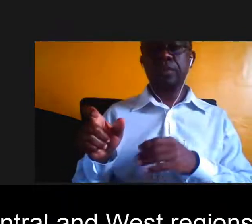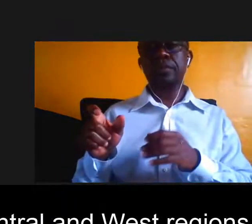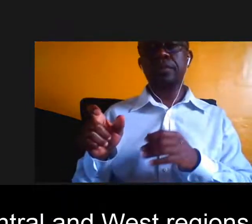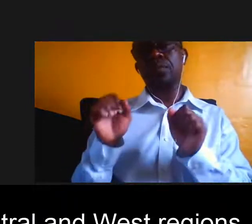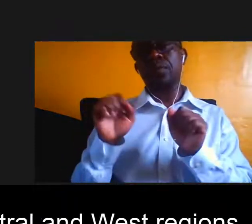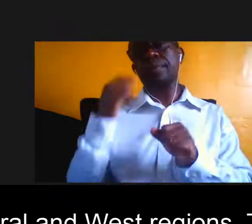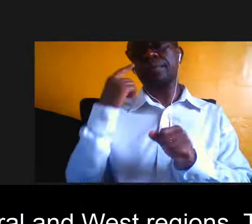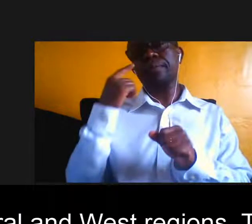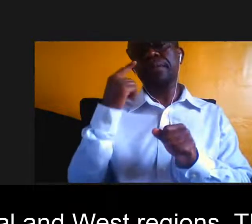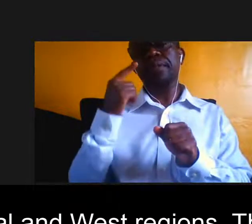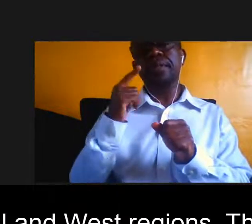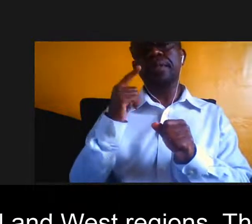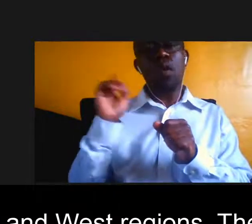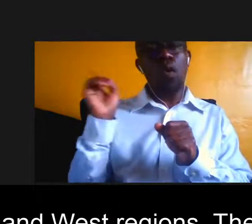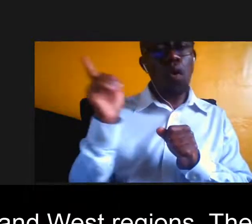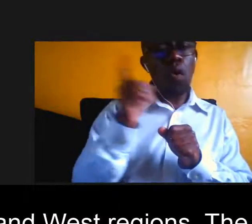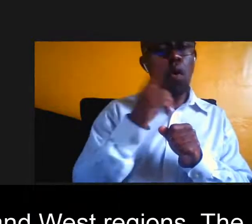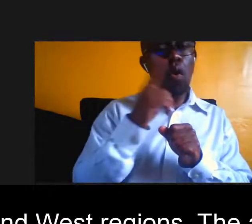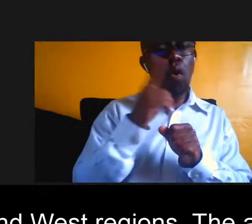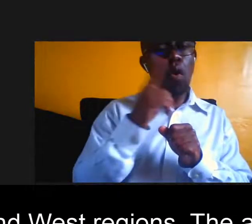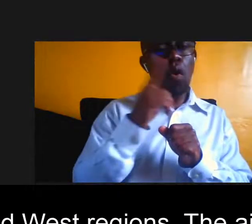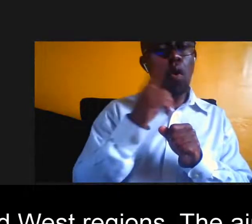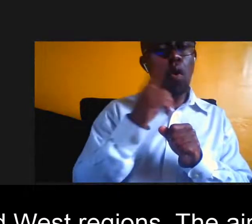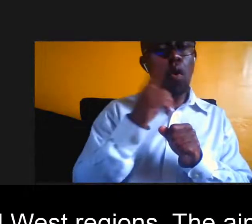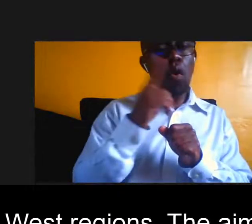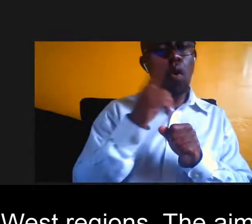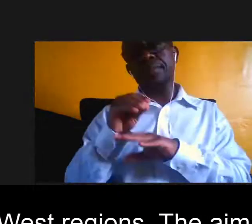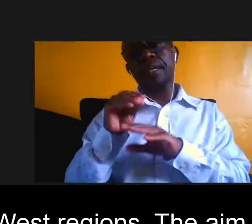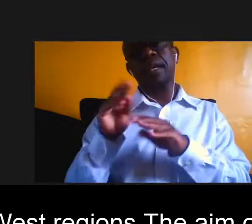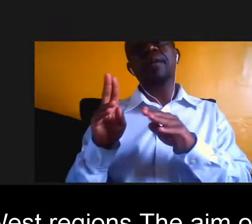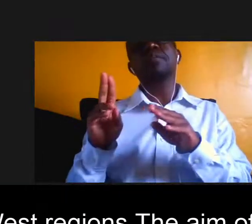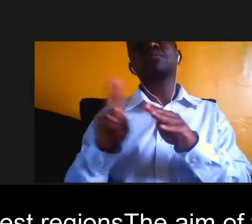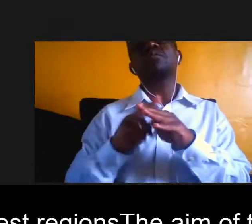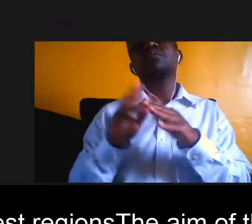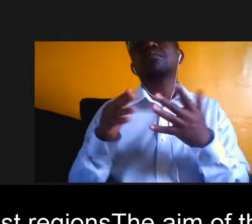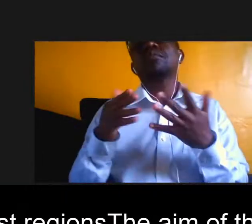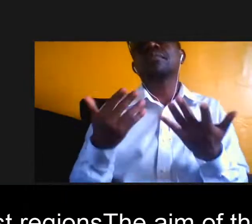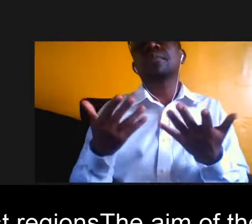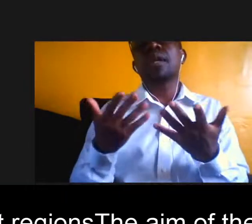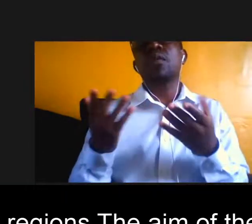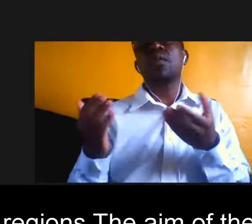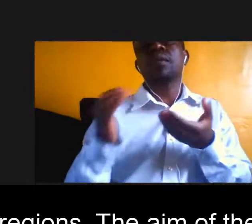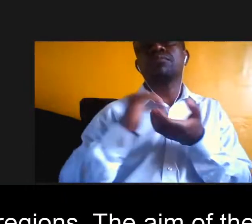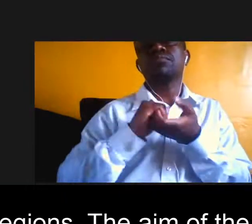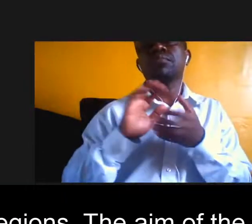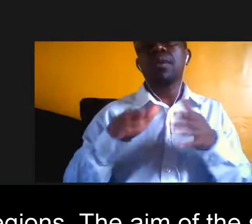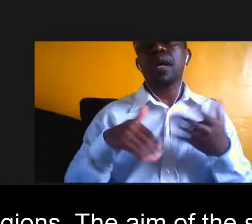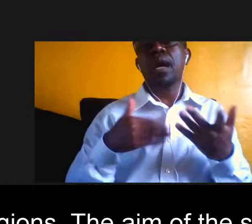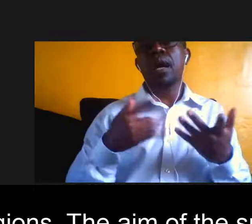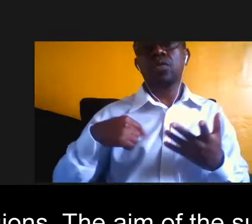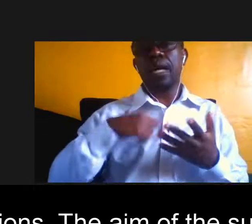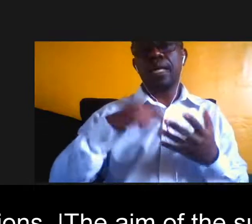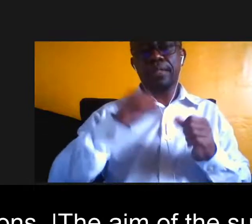Africa? That is something we need to be thinking, and we need to strategize on how we are going to intentionally